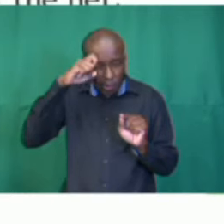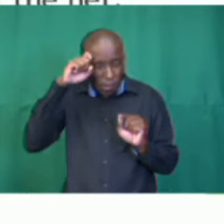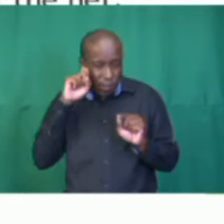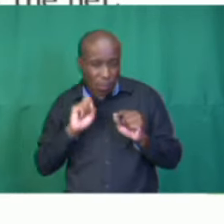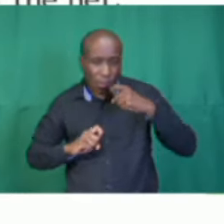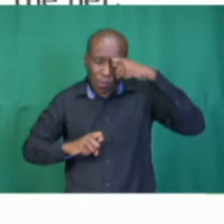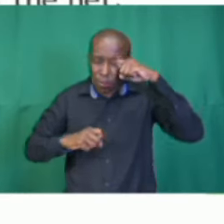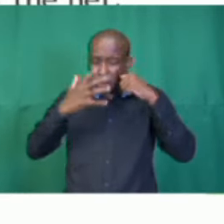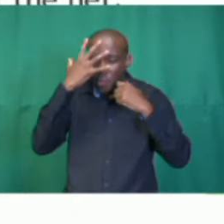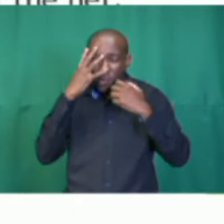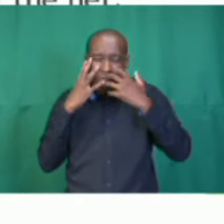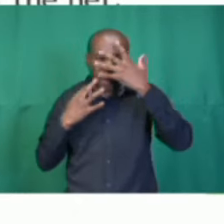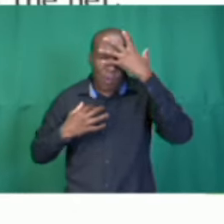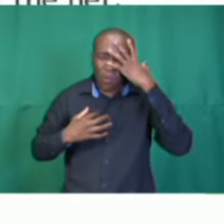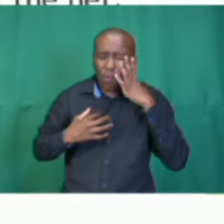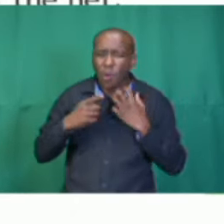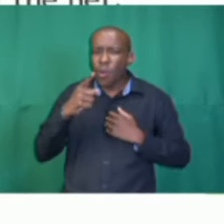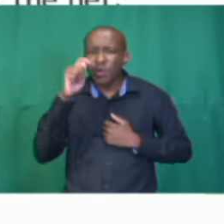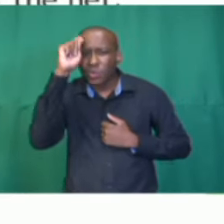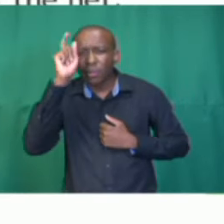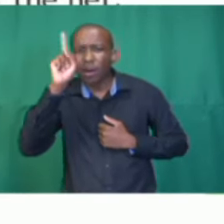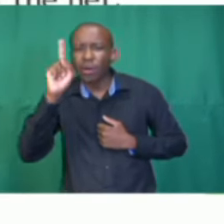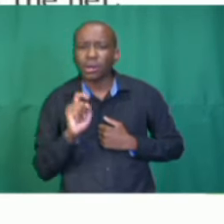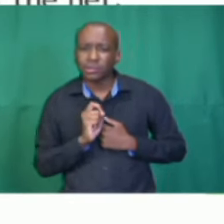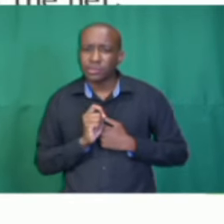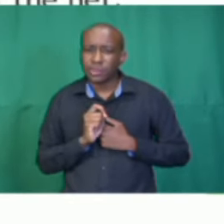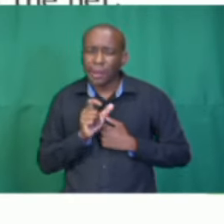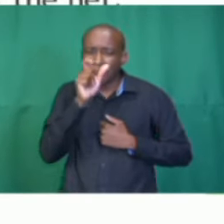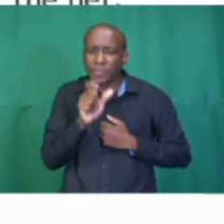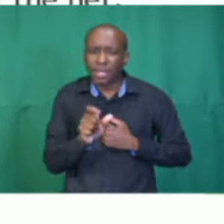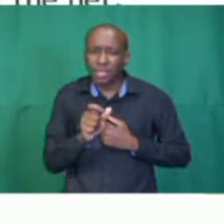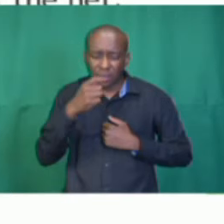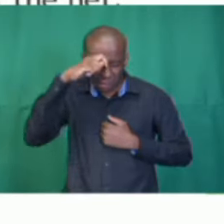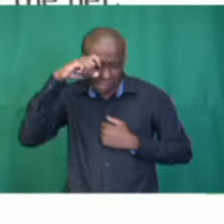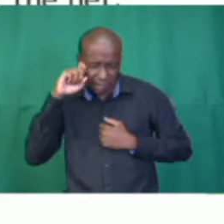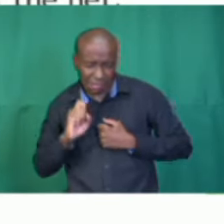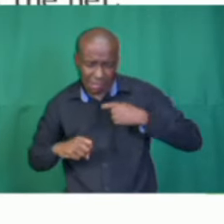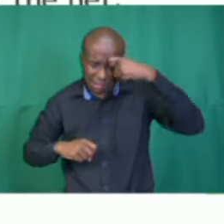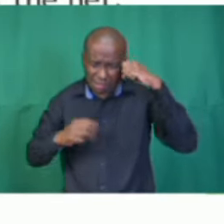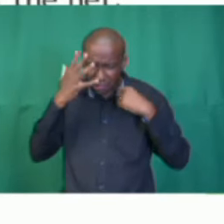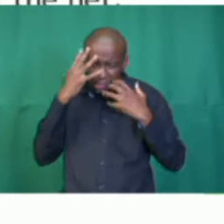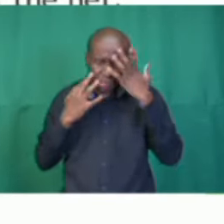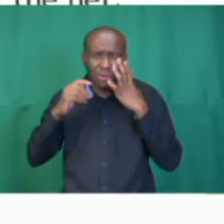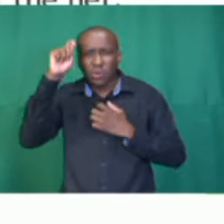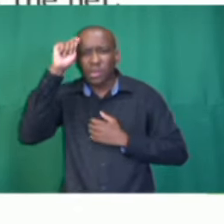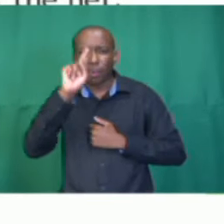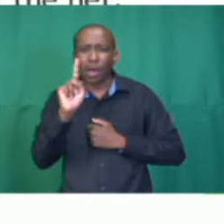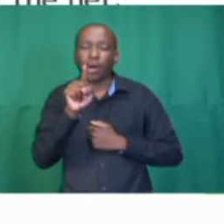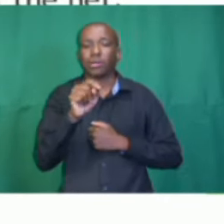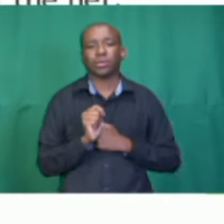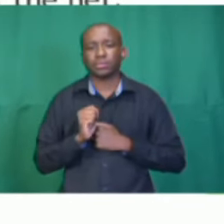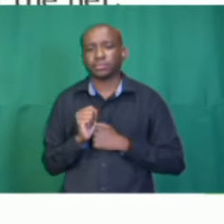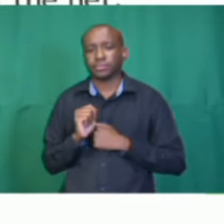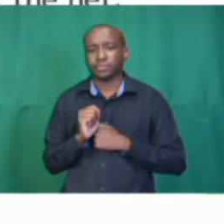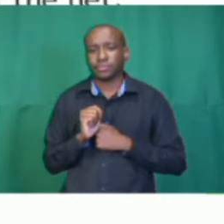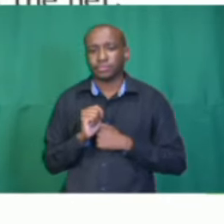my face, what comes into your mind as you are reading this? Because usually we emphasize on